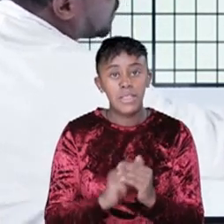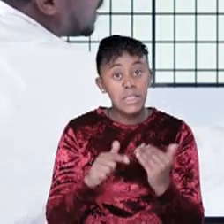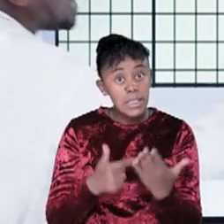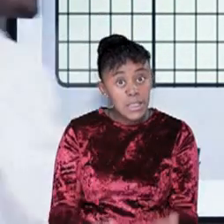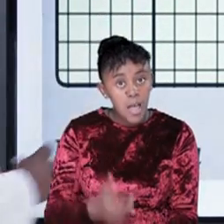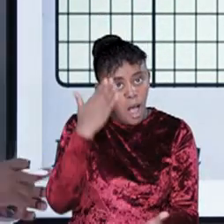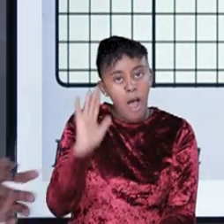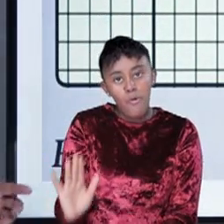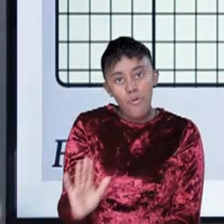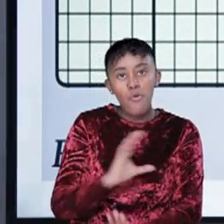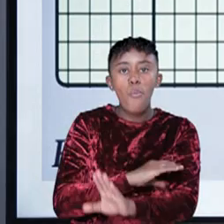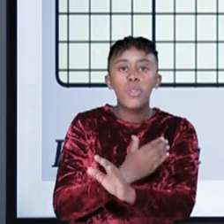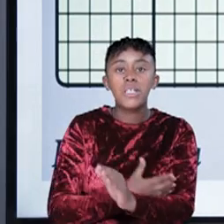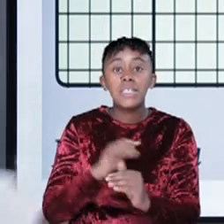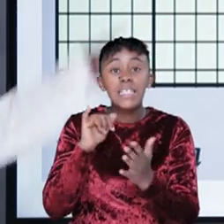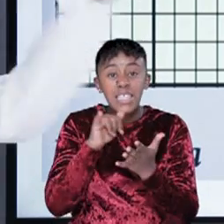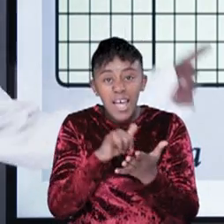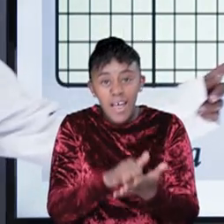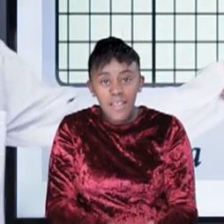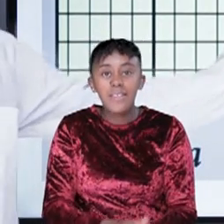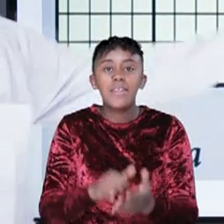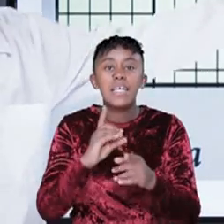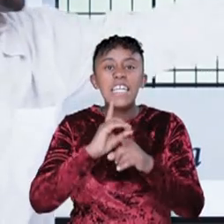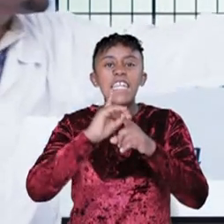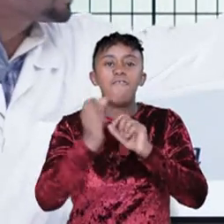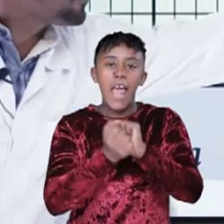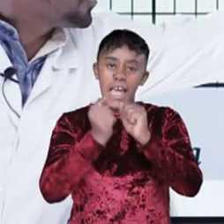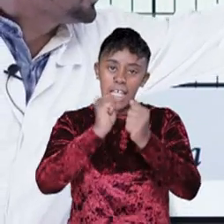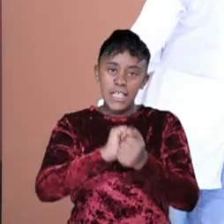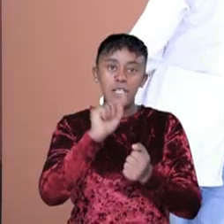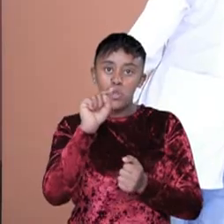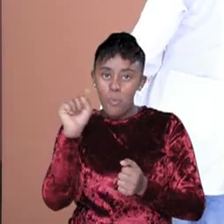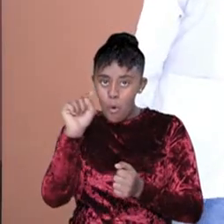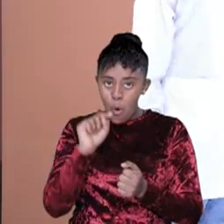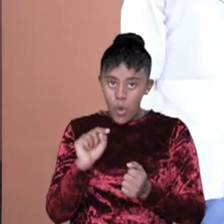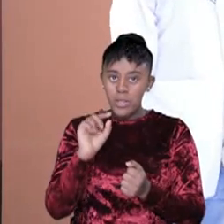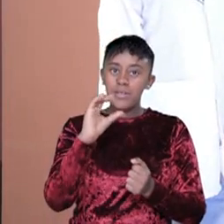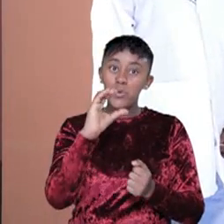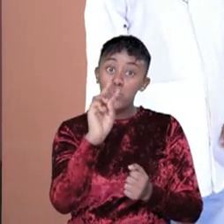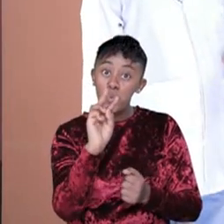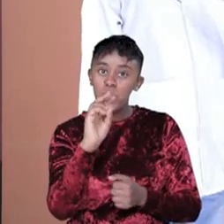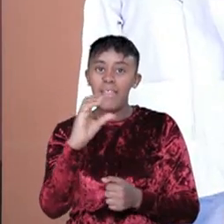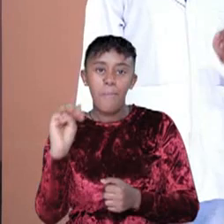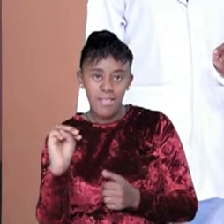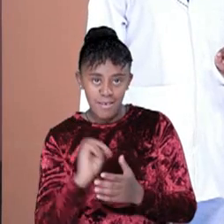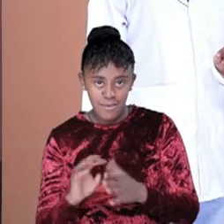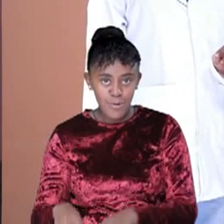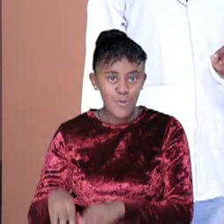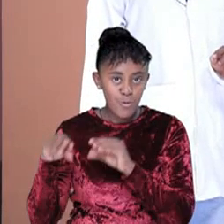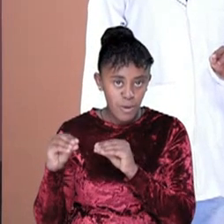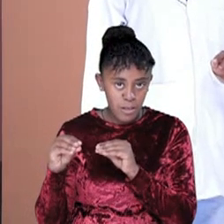volts. This is an unknown potential that deflects the spot 2 centimeters.